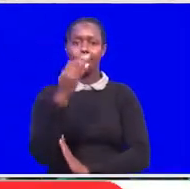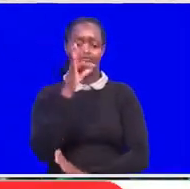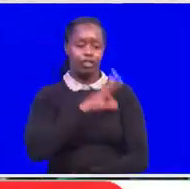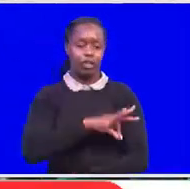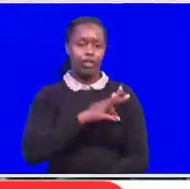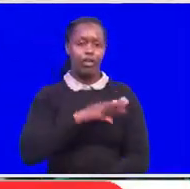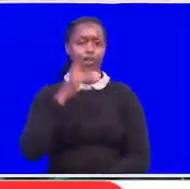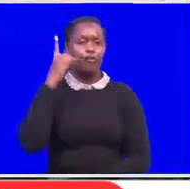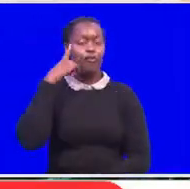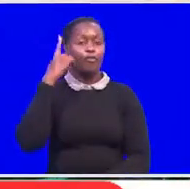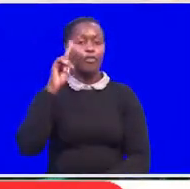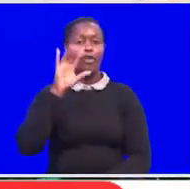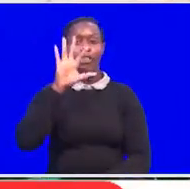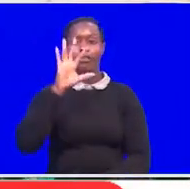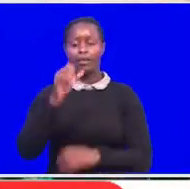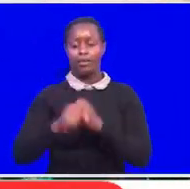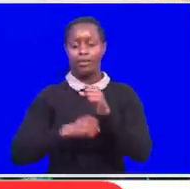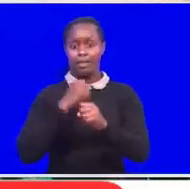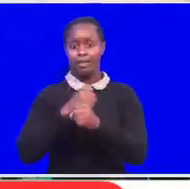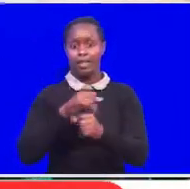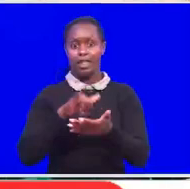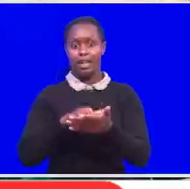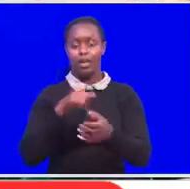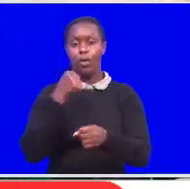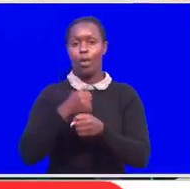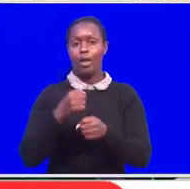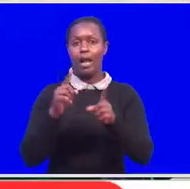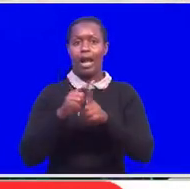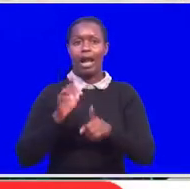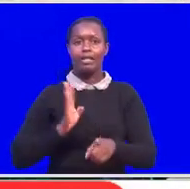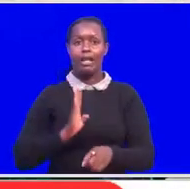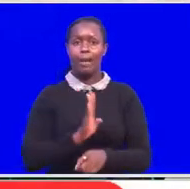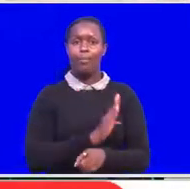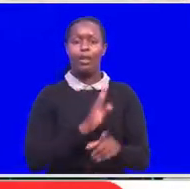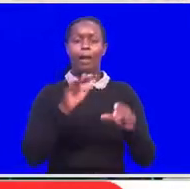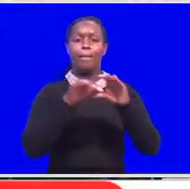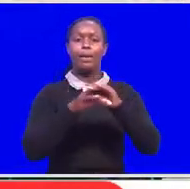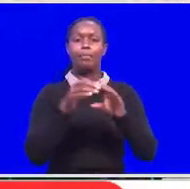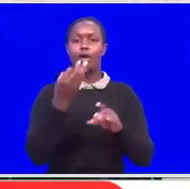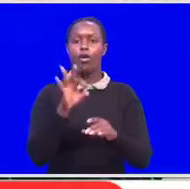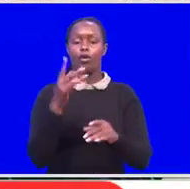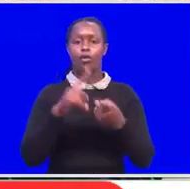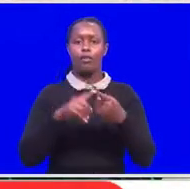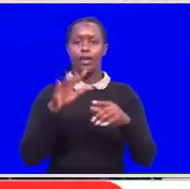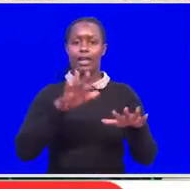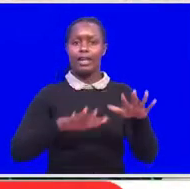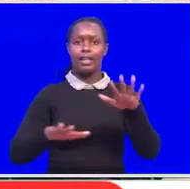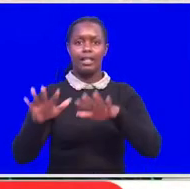5 years that she served as a board member of Kirinyaga County Assembly Service Board.